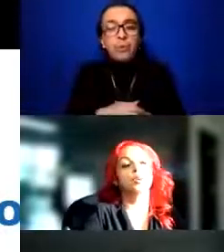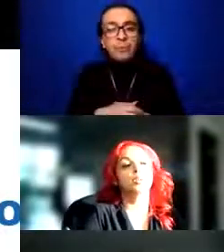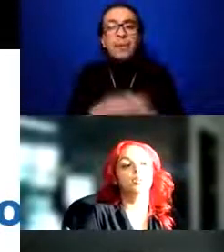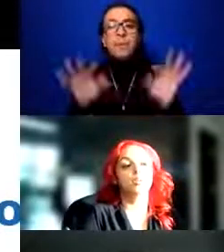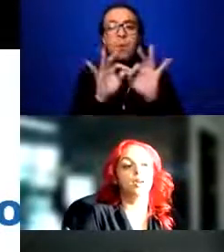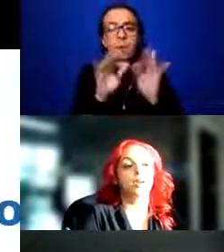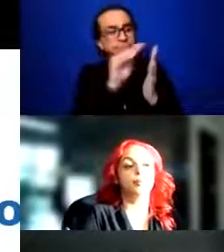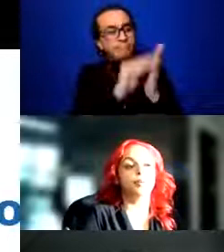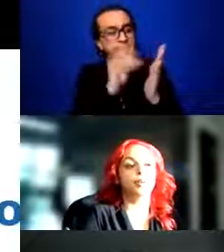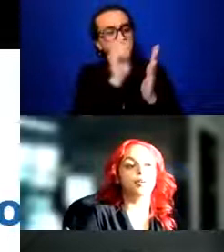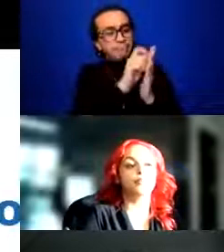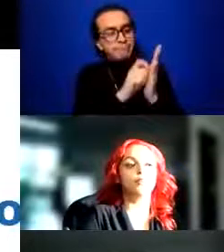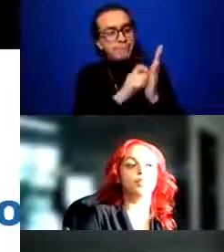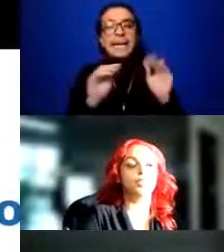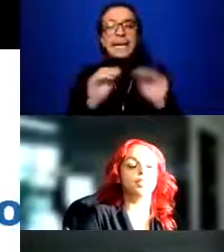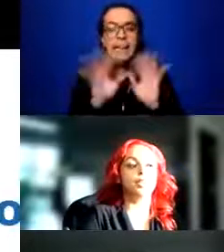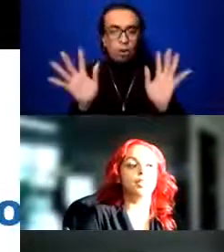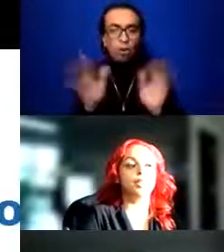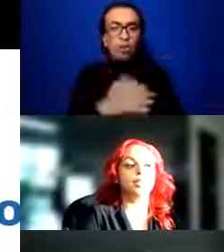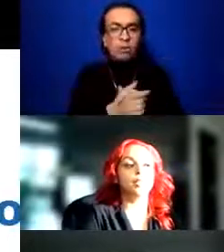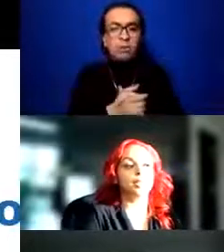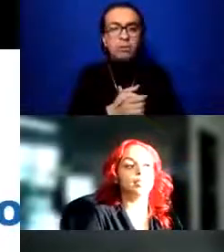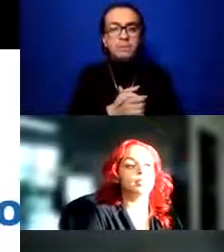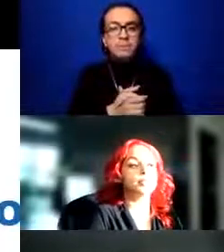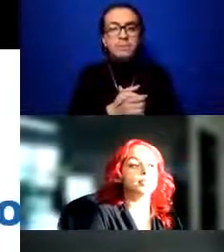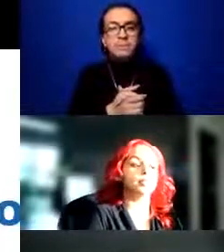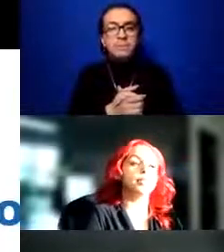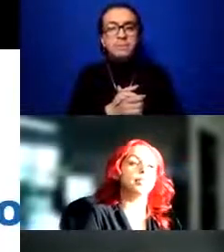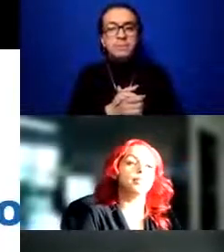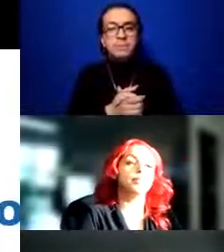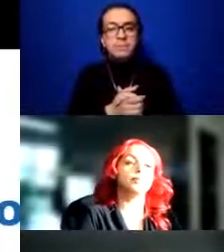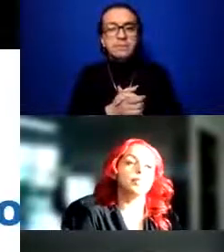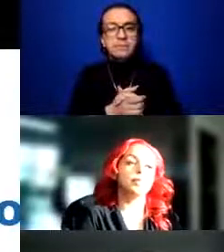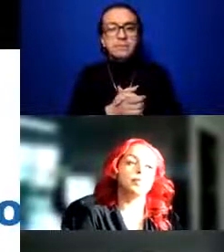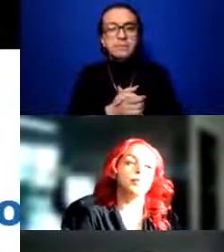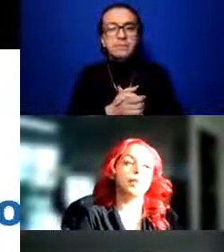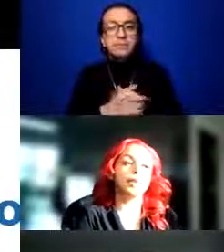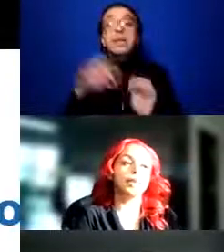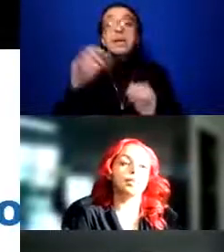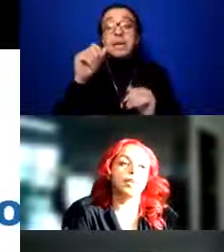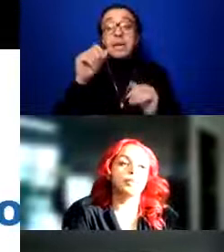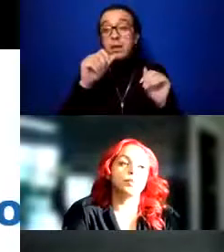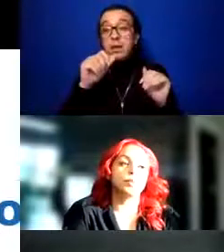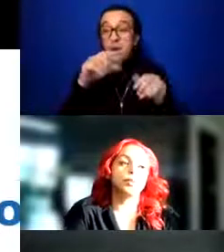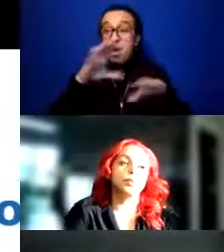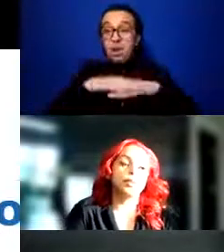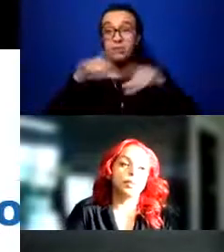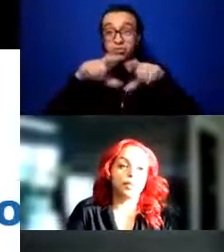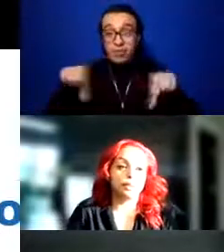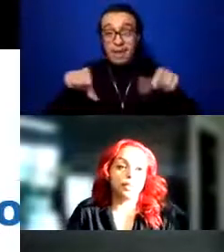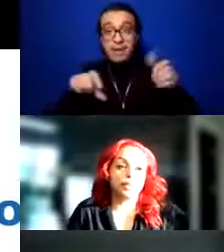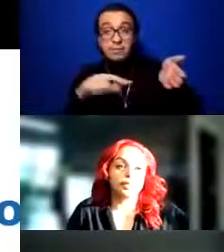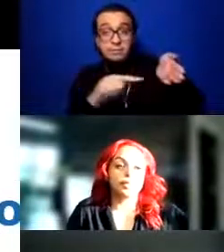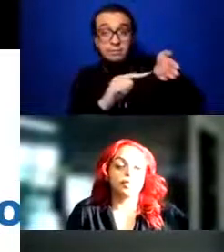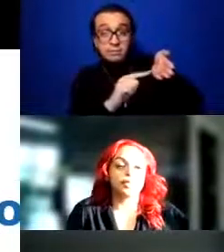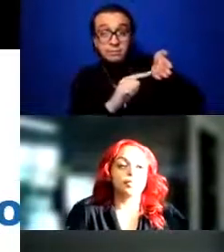legible account information. And then the last piece on this section would be the account type. So